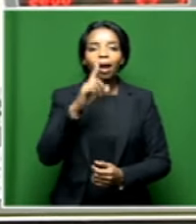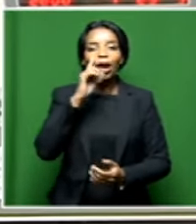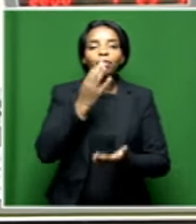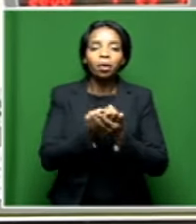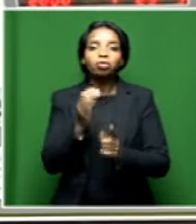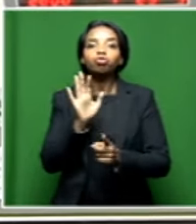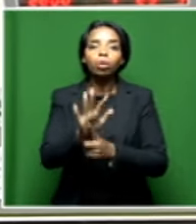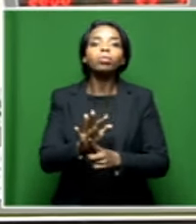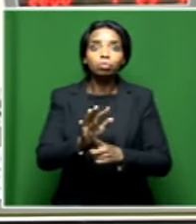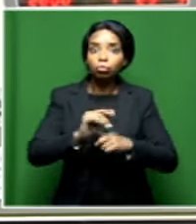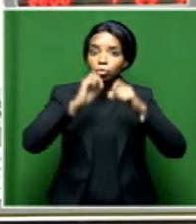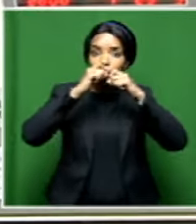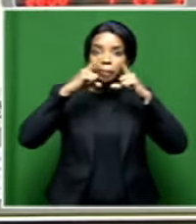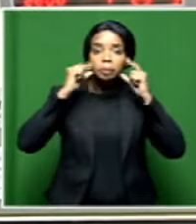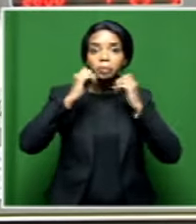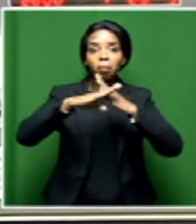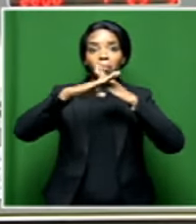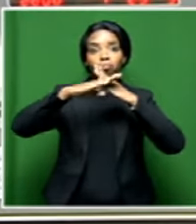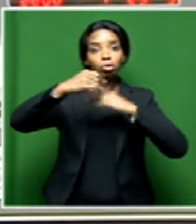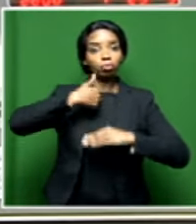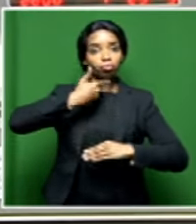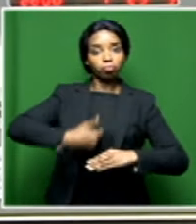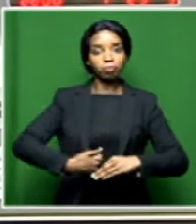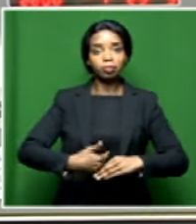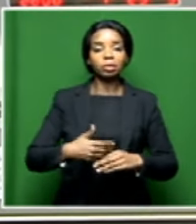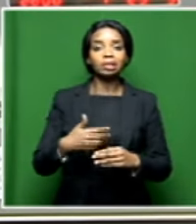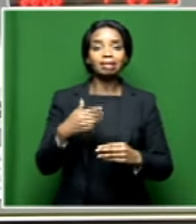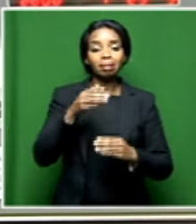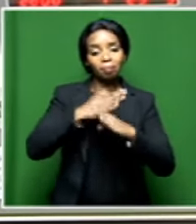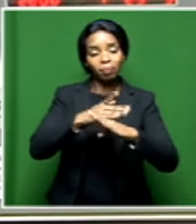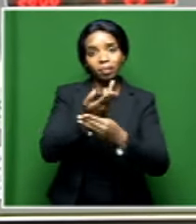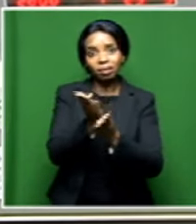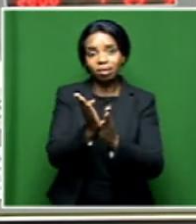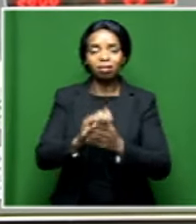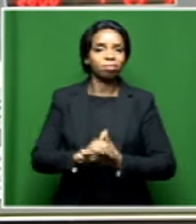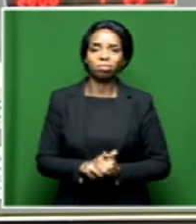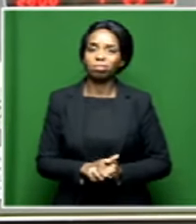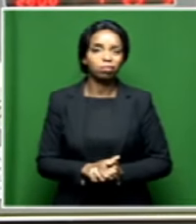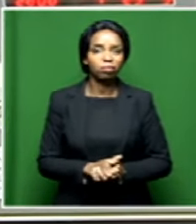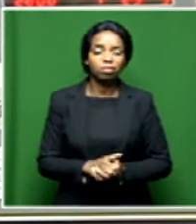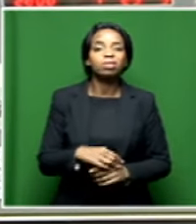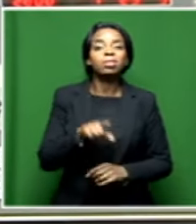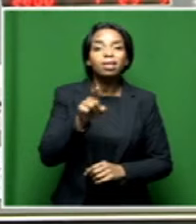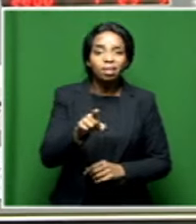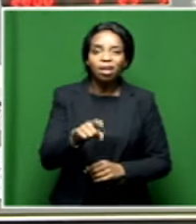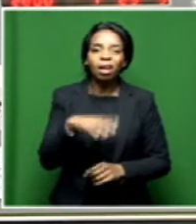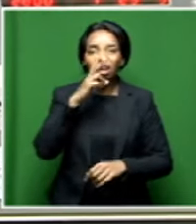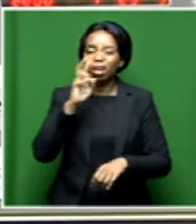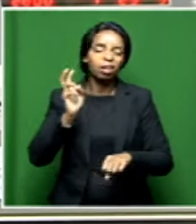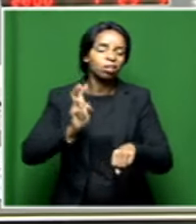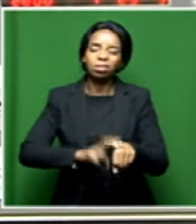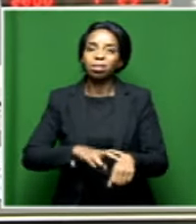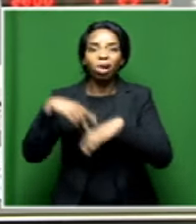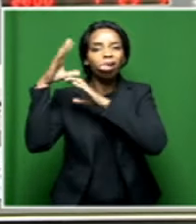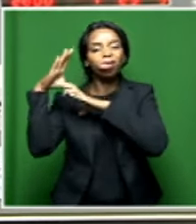protect people who are not sick. And in addition, it's an unnecessary cost, it is a procurement burden, and it